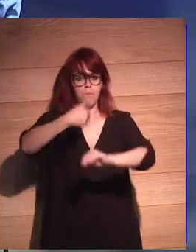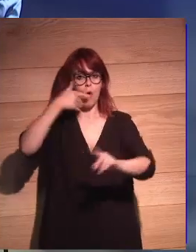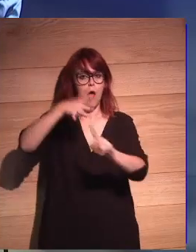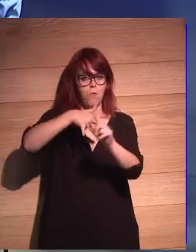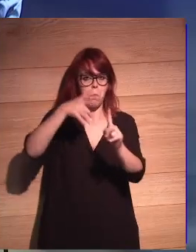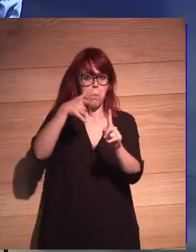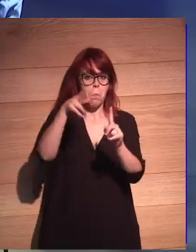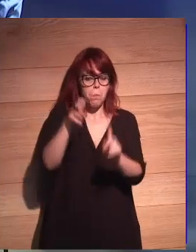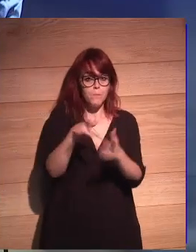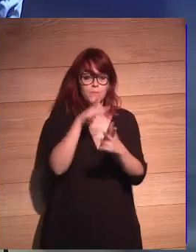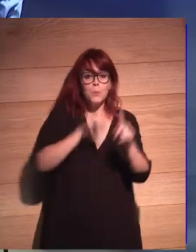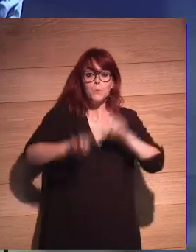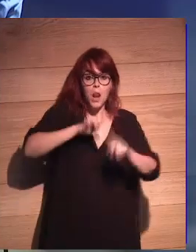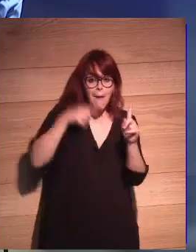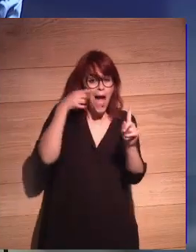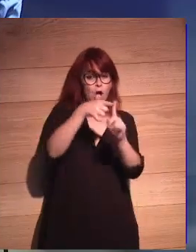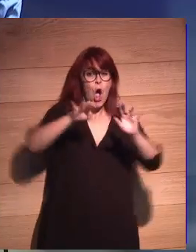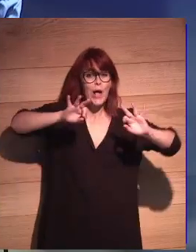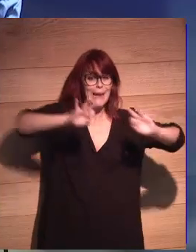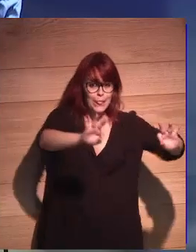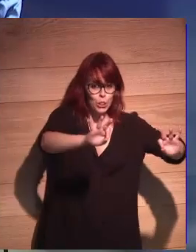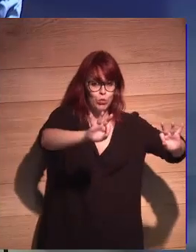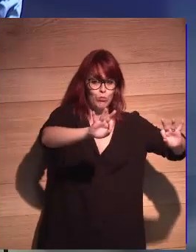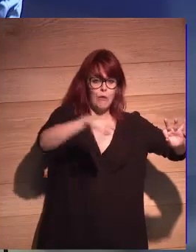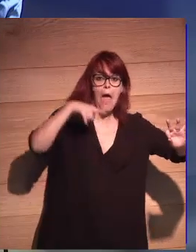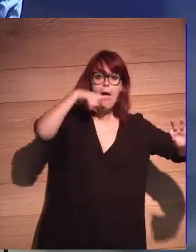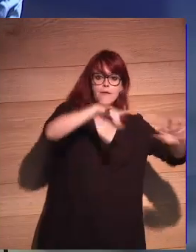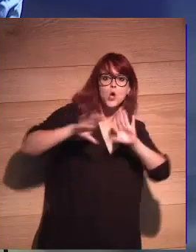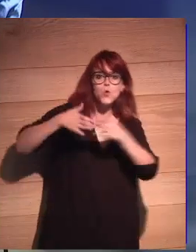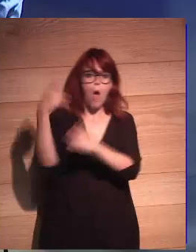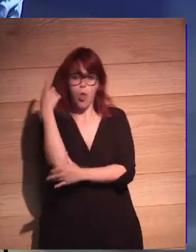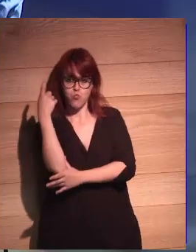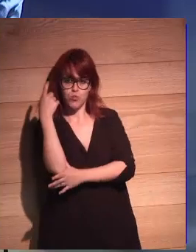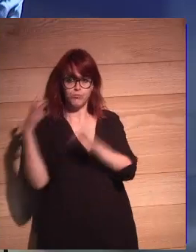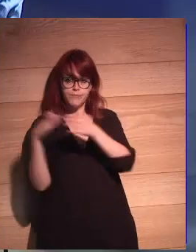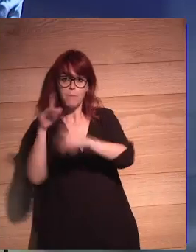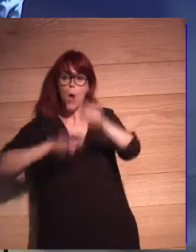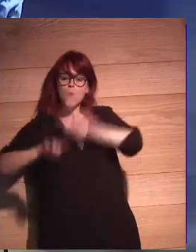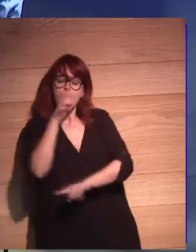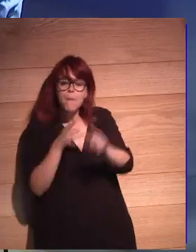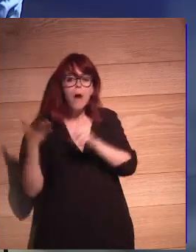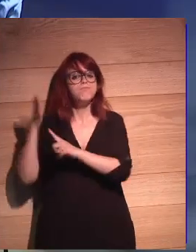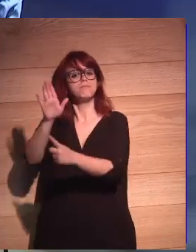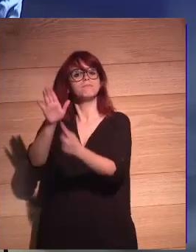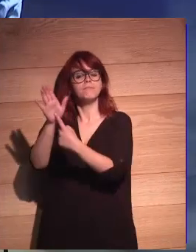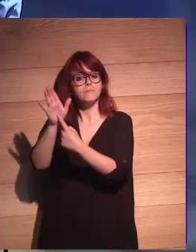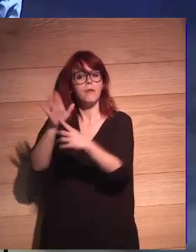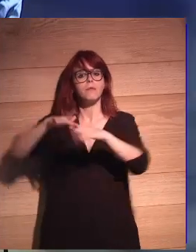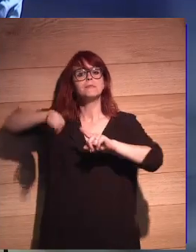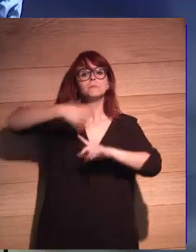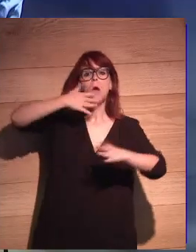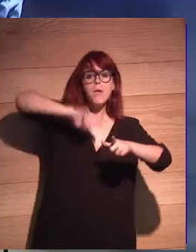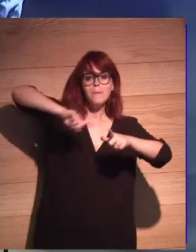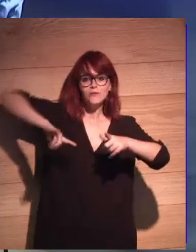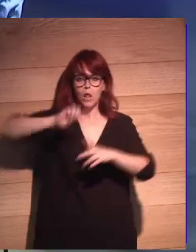a specific context. So this is, I have a specific problem. The teacher has his group of students. He